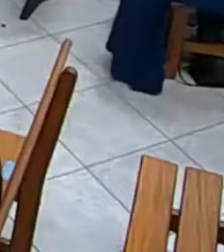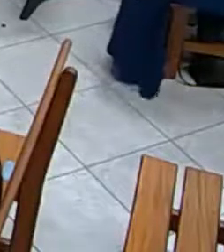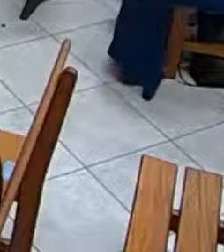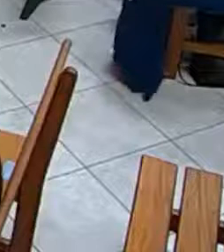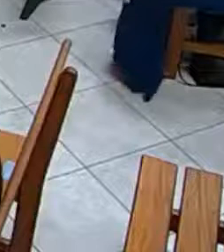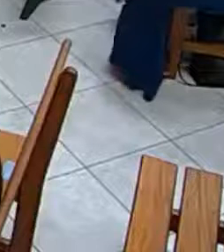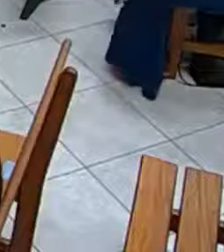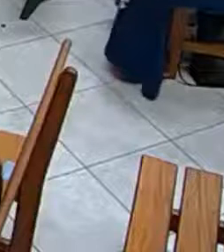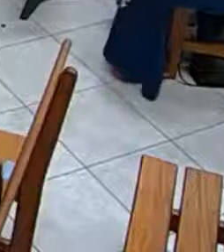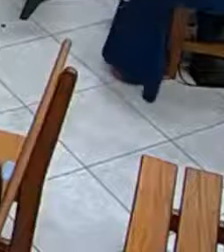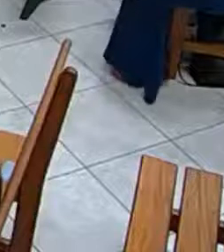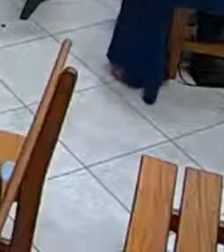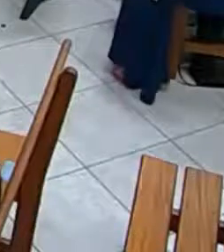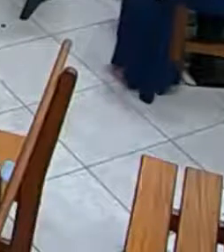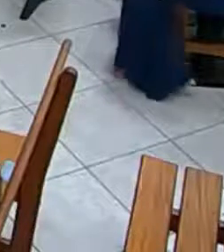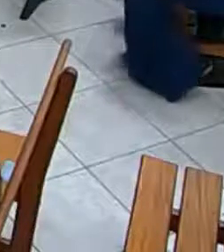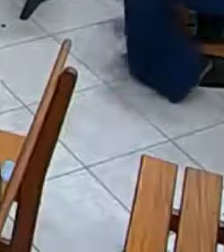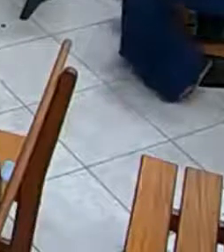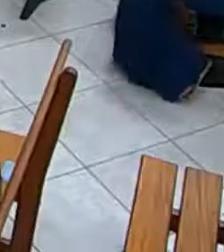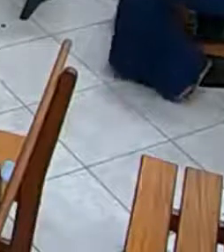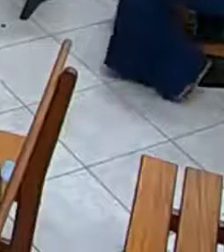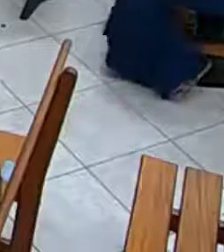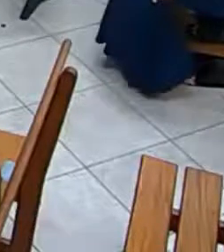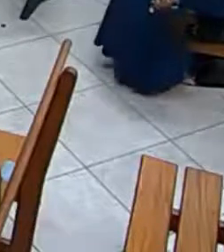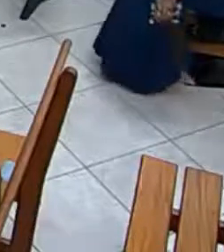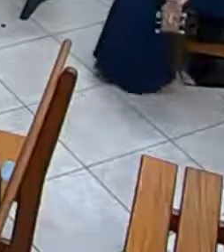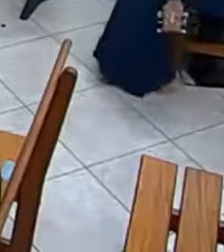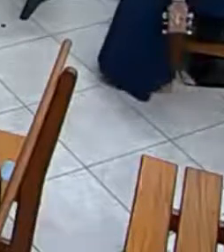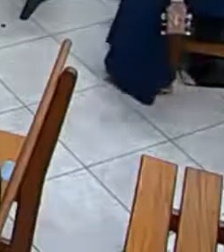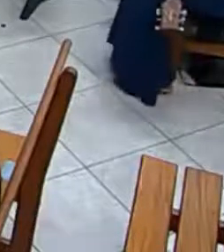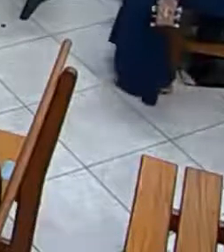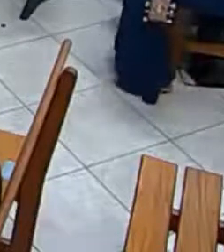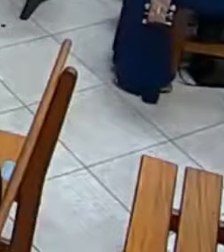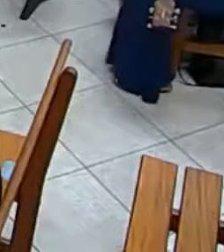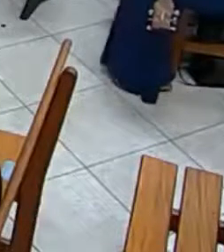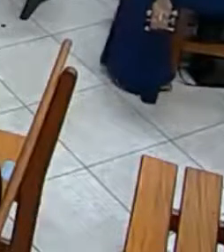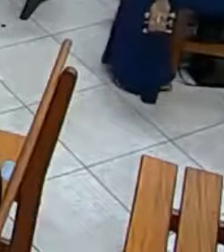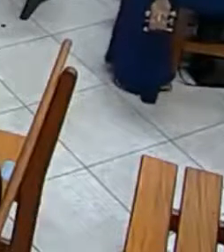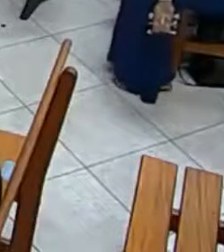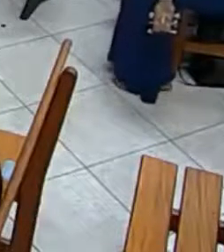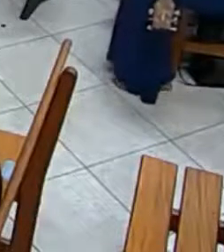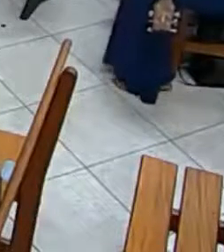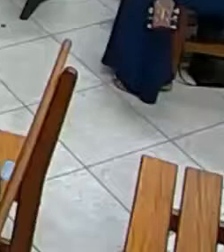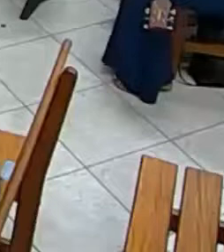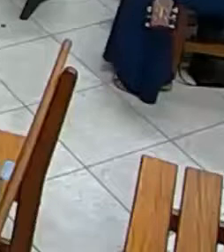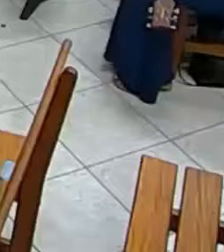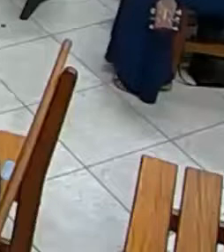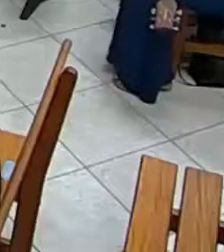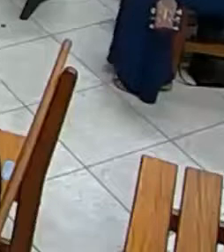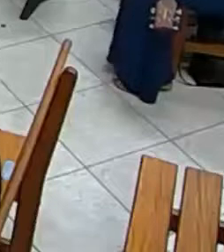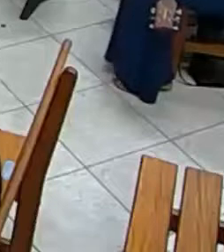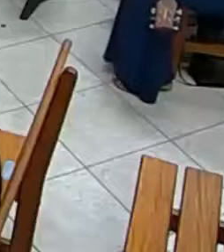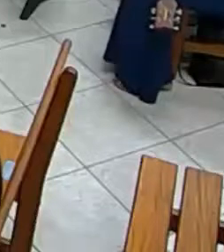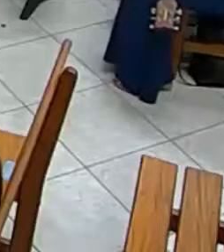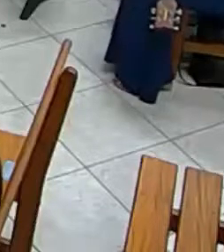Received a transmission by a satellite of an event that happened in Brazil. But we know that for the Holy